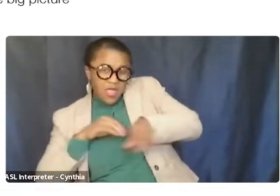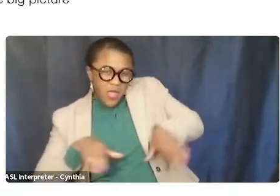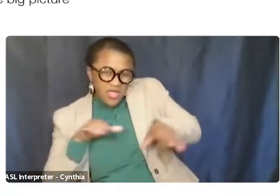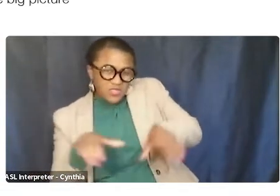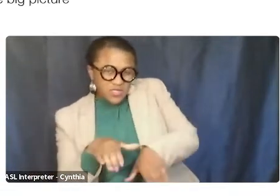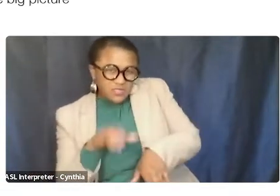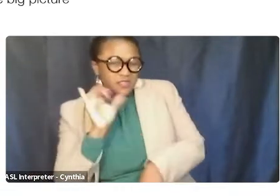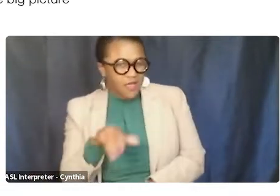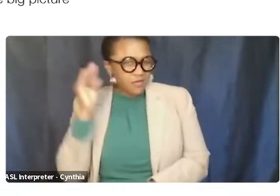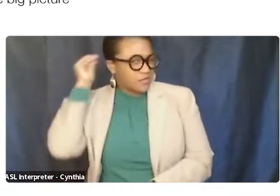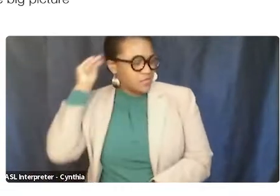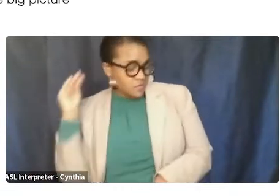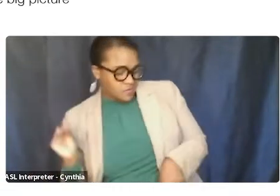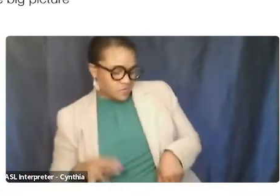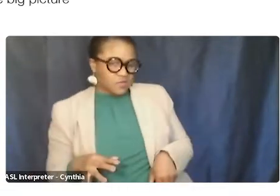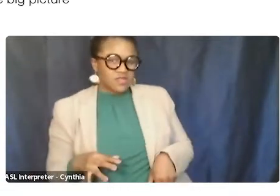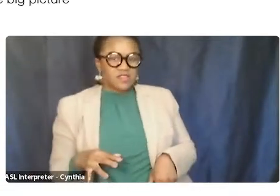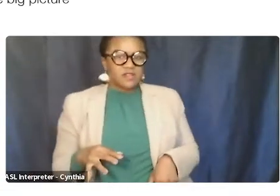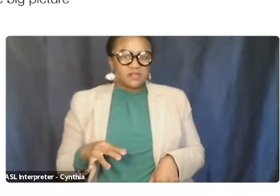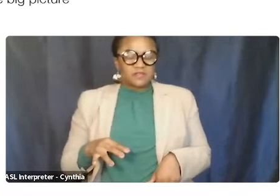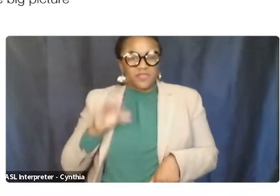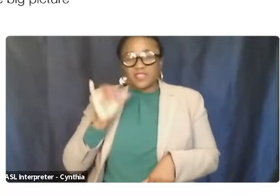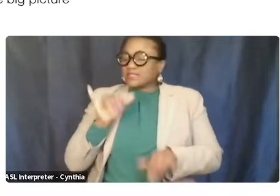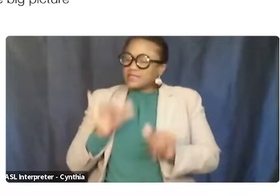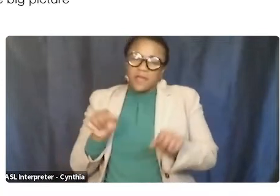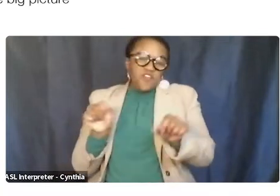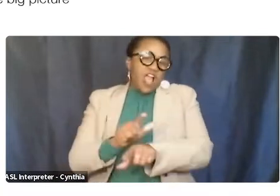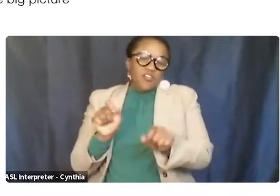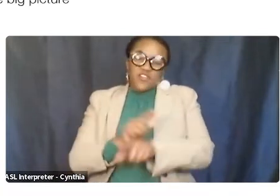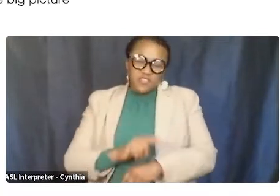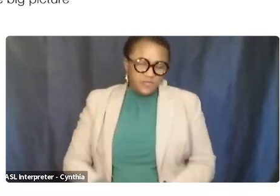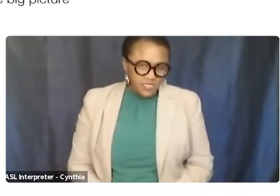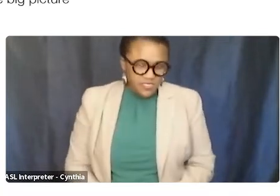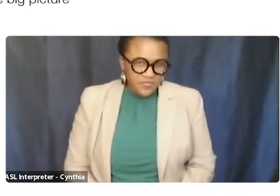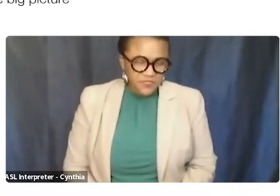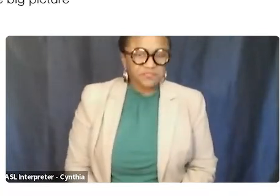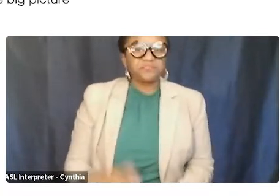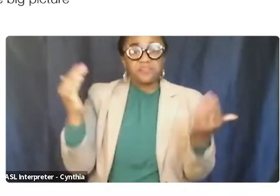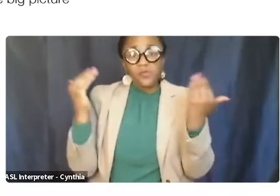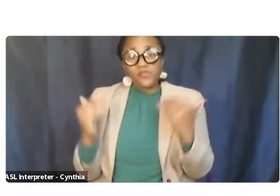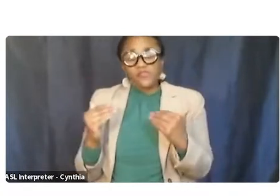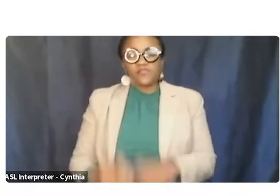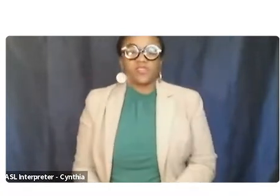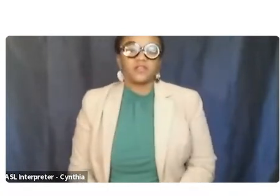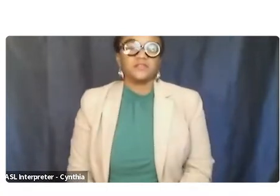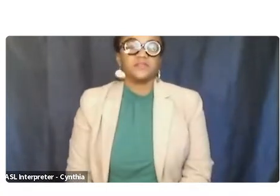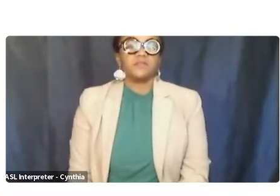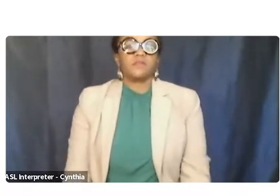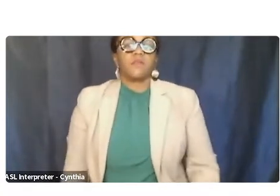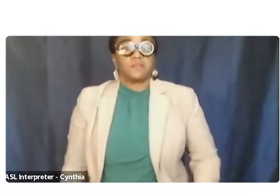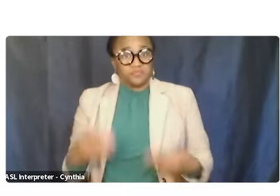interactions. And it is the same for algorithms as well. Next slide, please. So